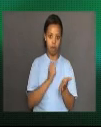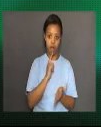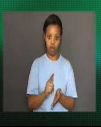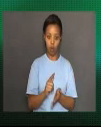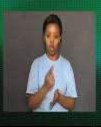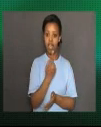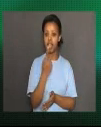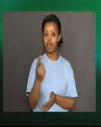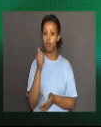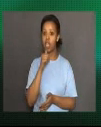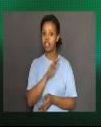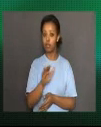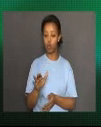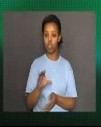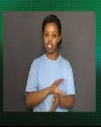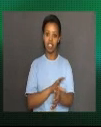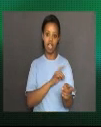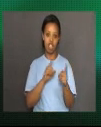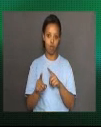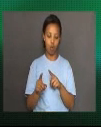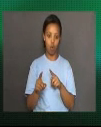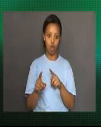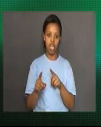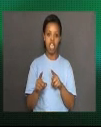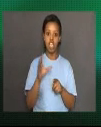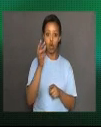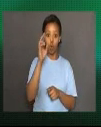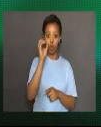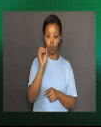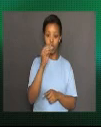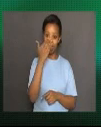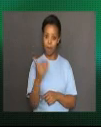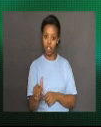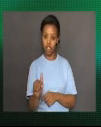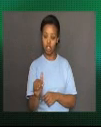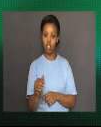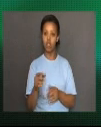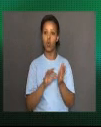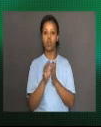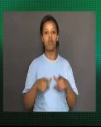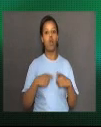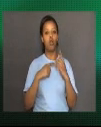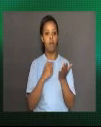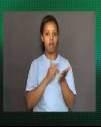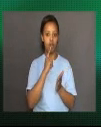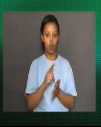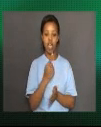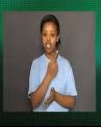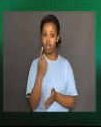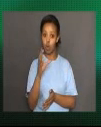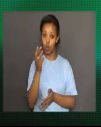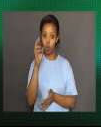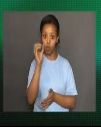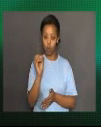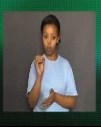Each daughter cell has half the number of chromosomes, but each chromosome consists